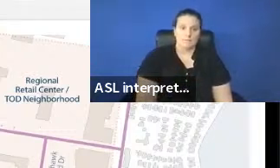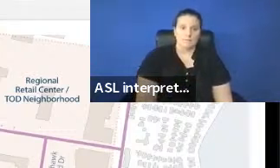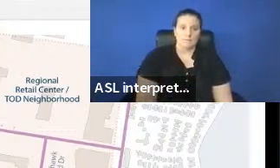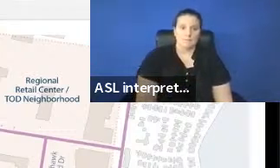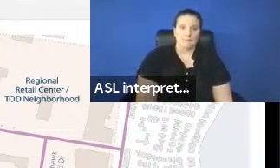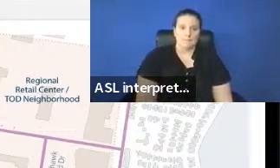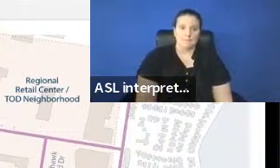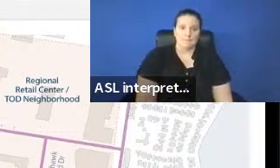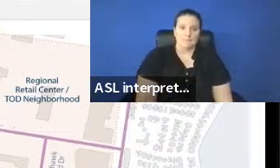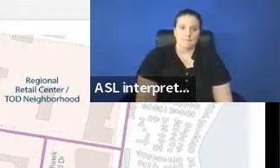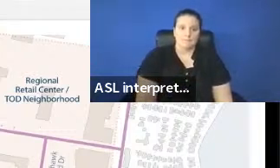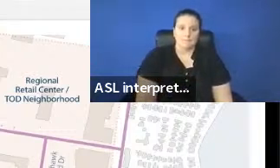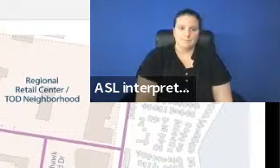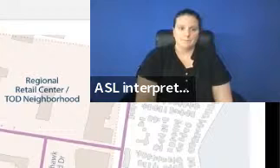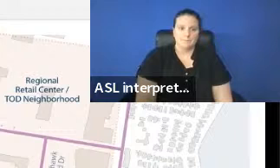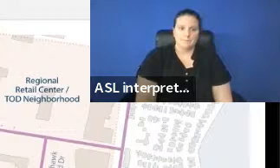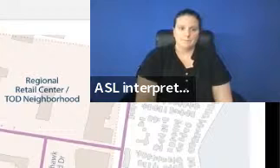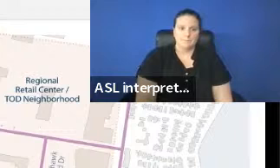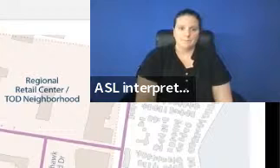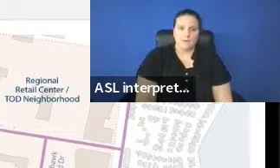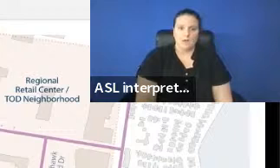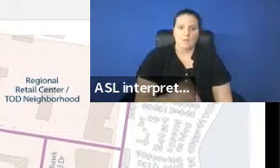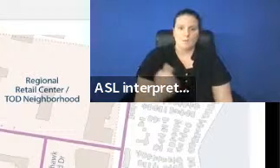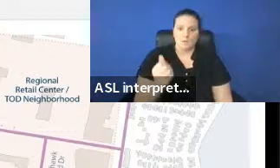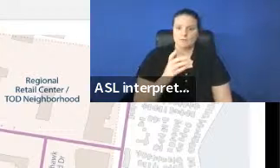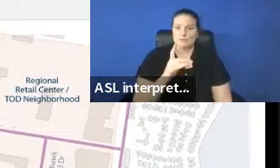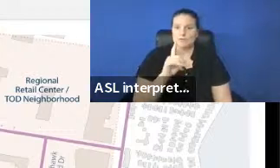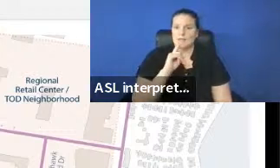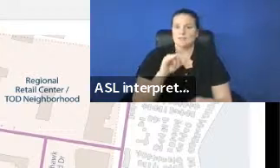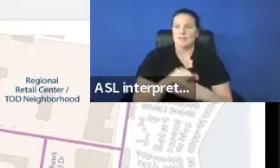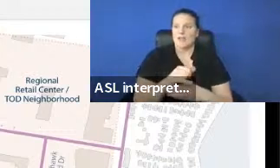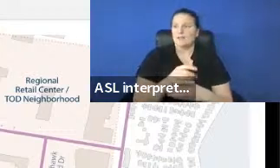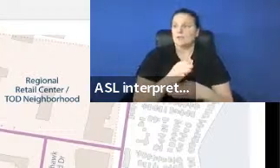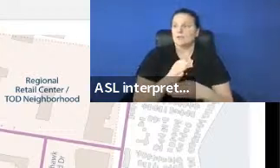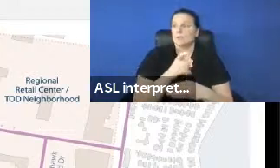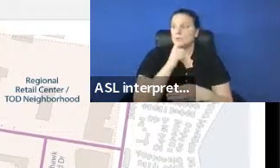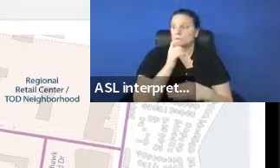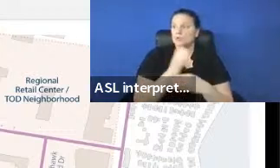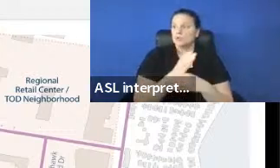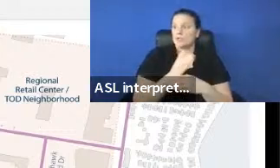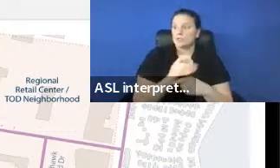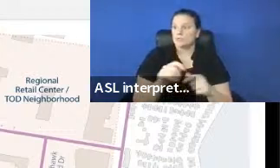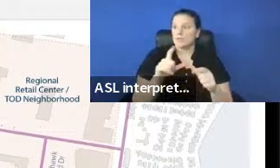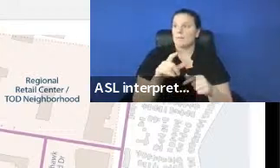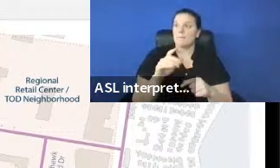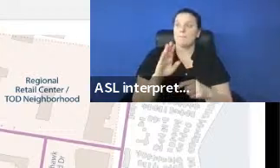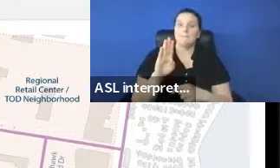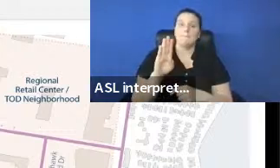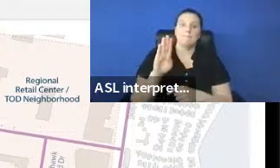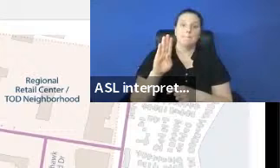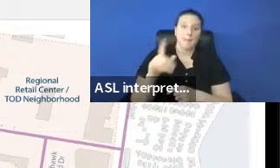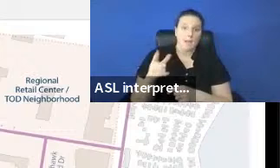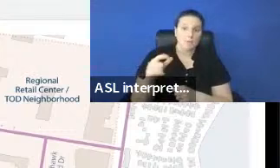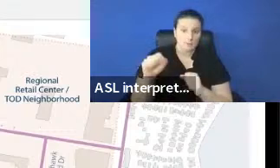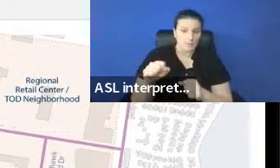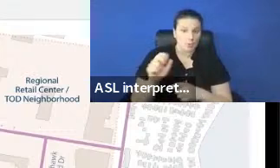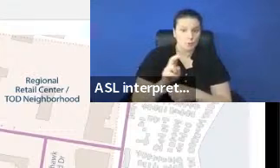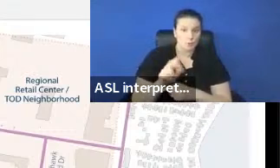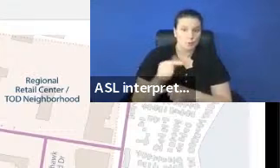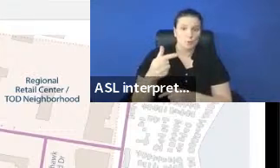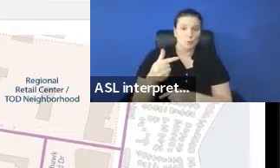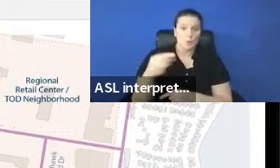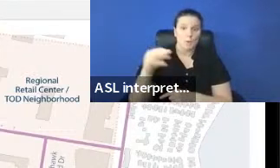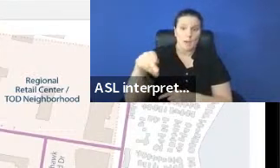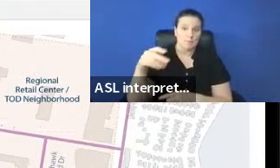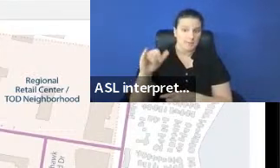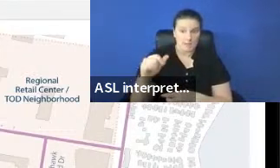answer that real quick if whoever is sharing their screen, if in the background you could bring up Google Maps, is probably the best